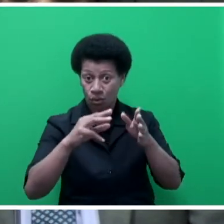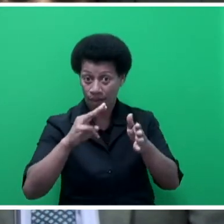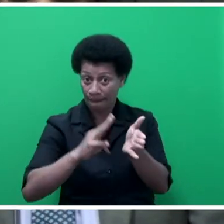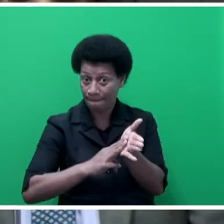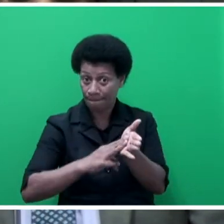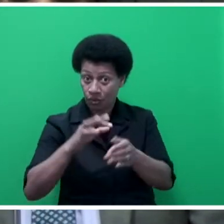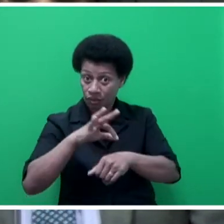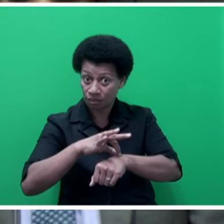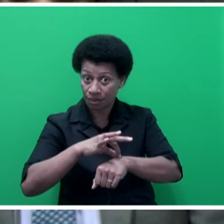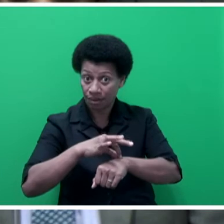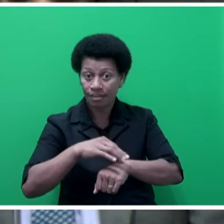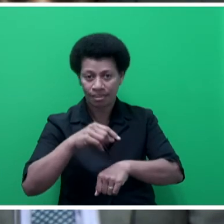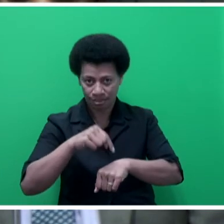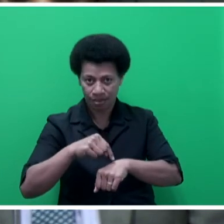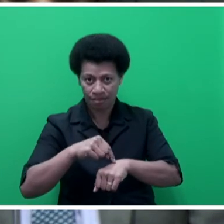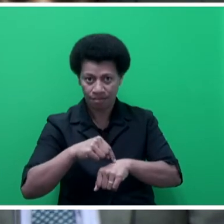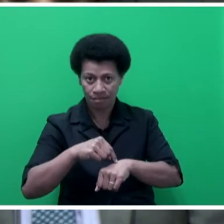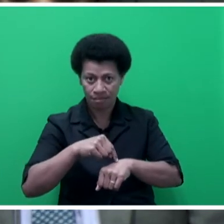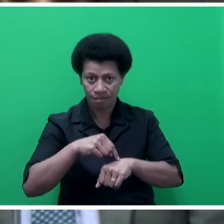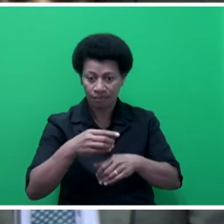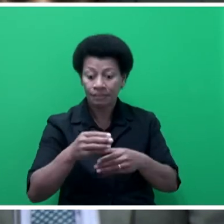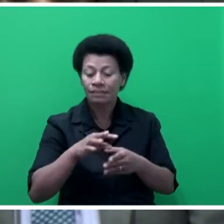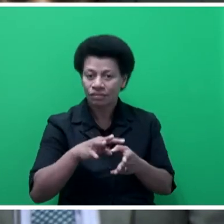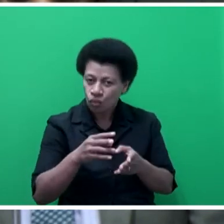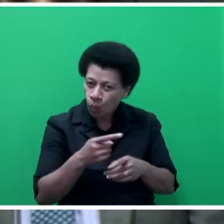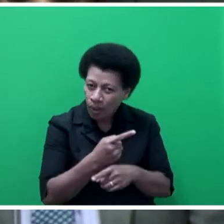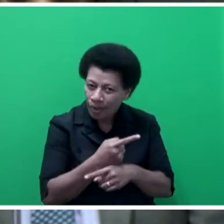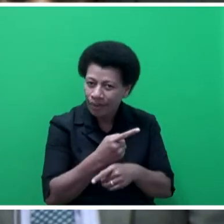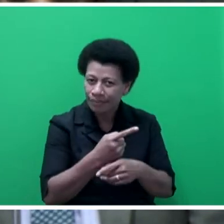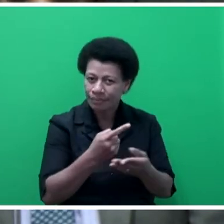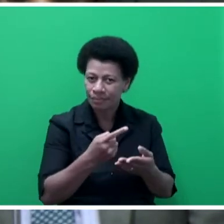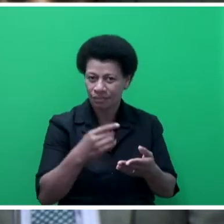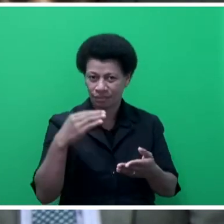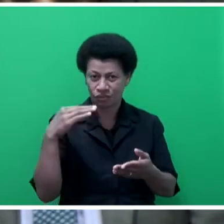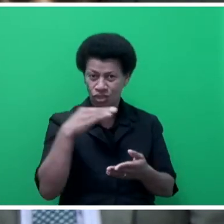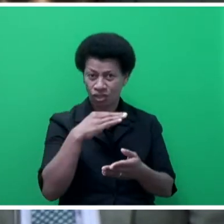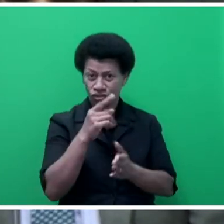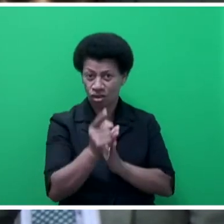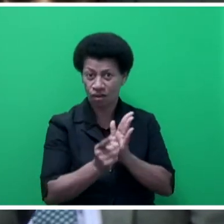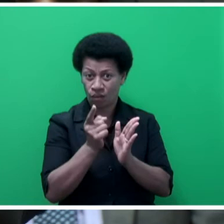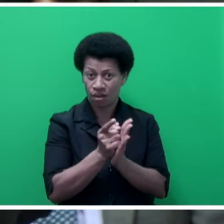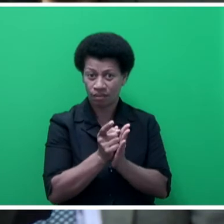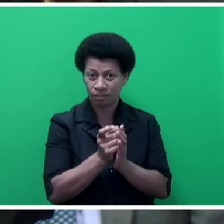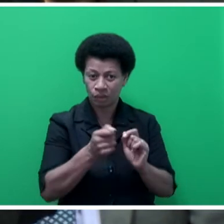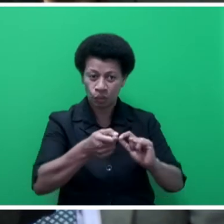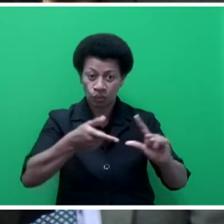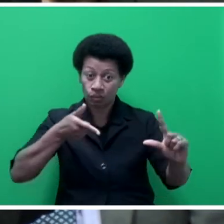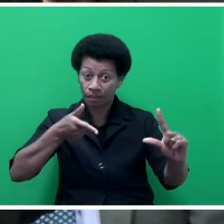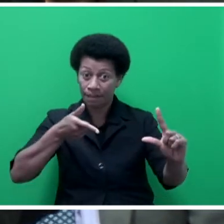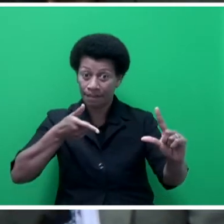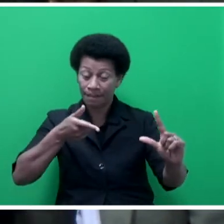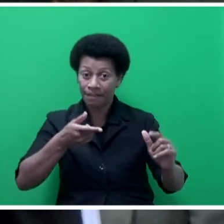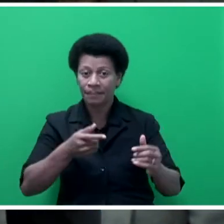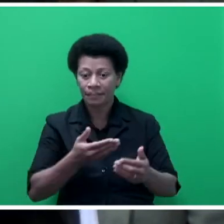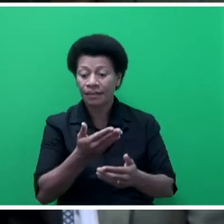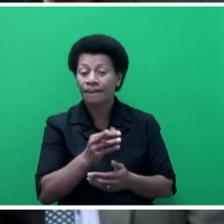continuously during this period, and up to now, do regular weekly lunch hour Zoom sessions with these clinicians in the periphery, and this